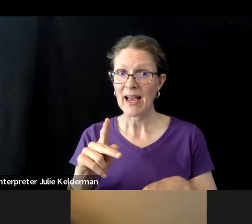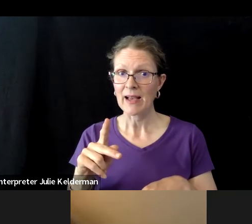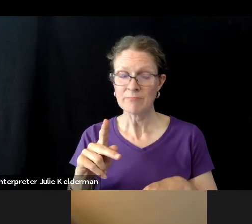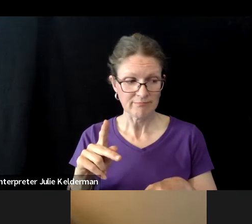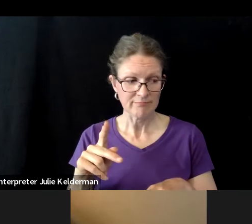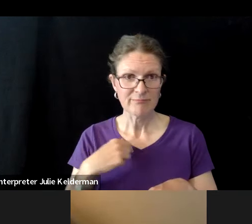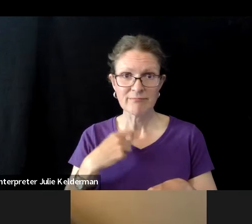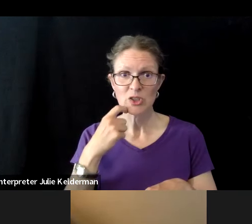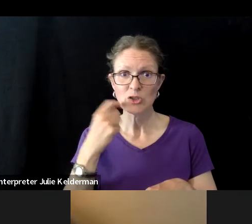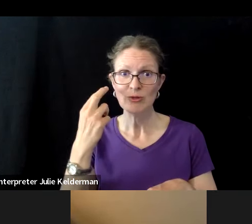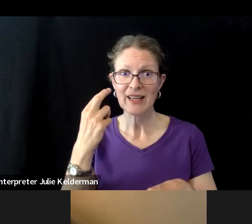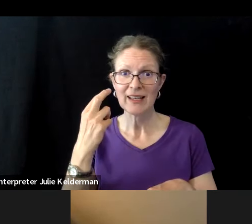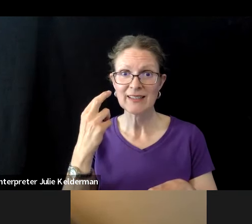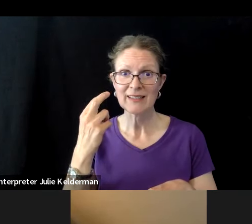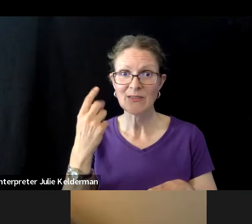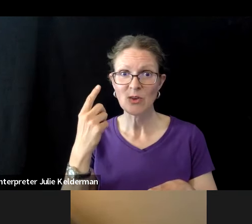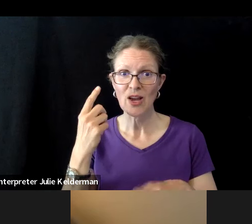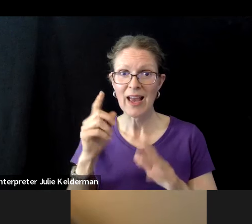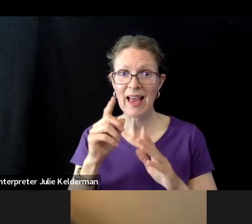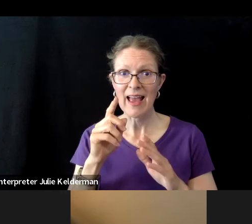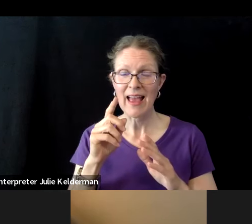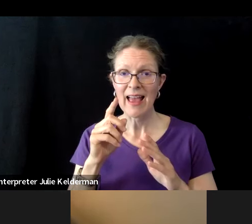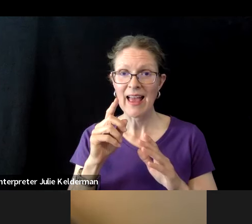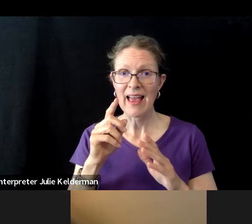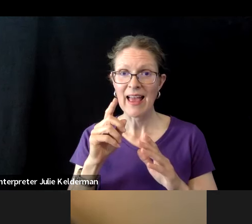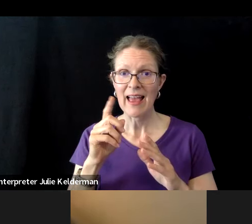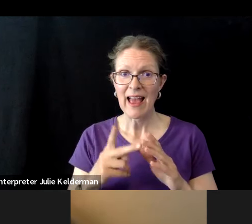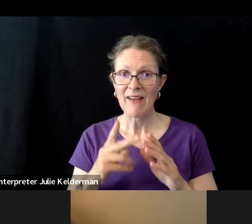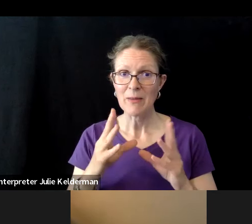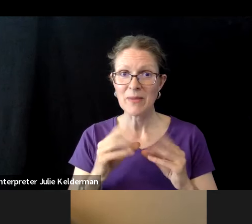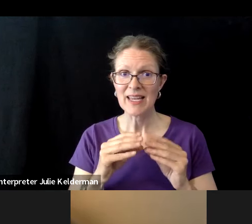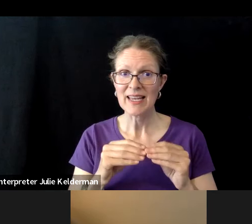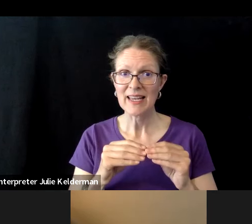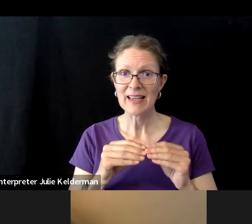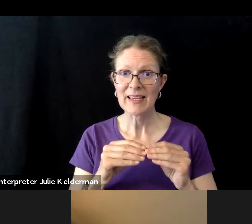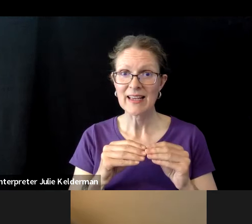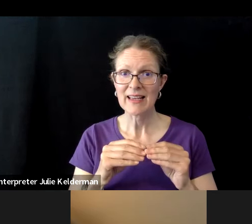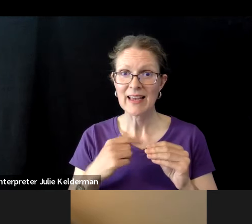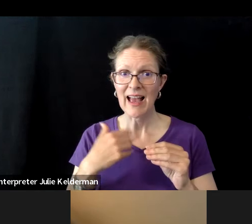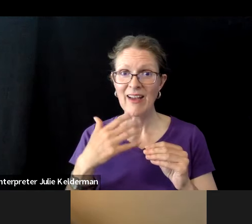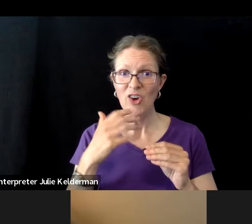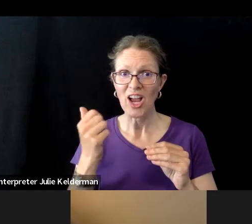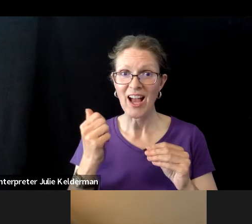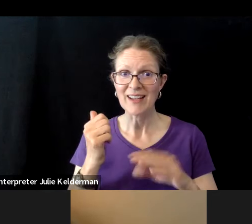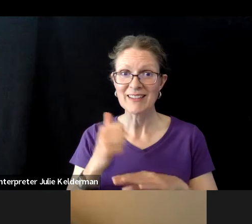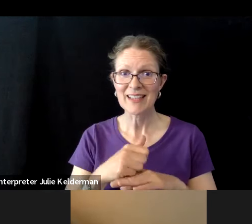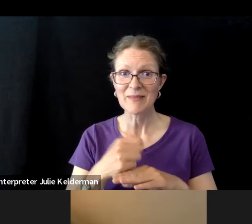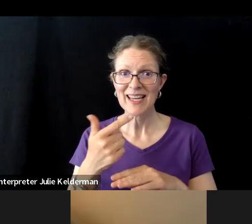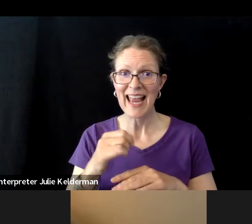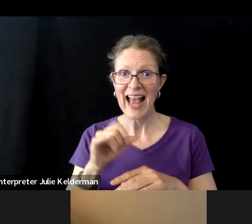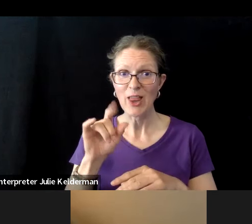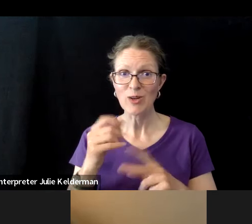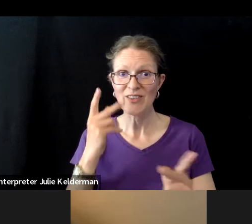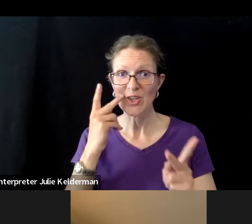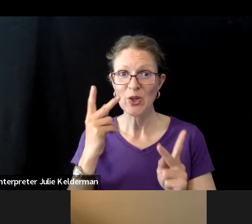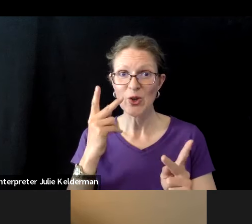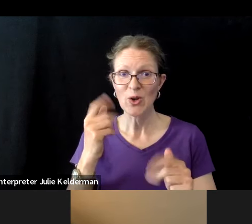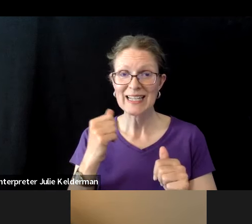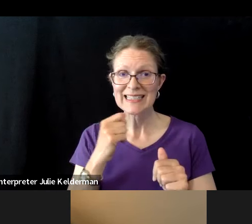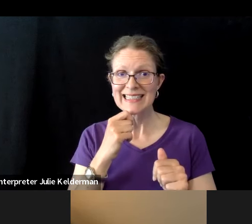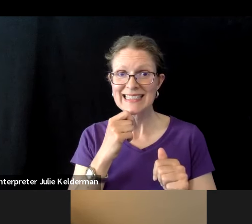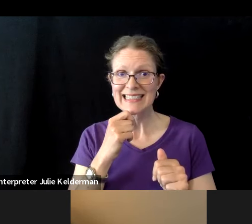half this meeting, when we did screen sharing earlier, I forgot to re-enable gallery view. So I think a lot of the meeting,